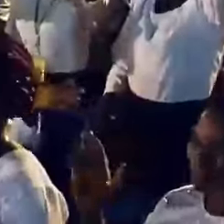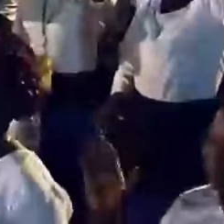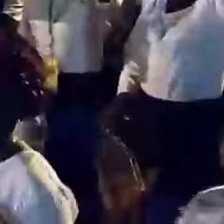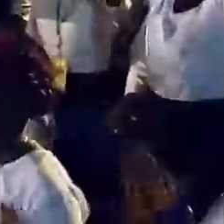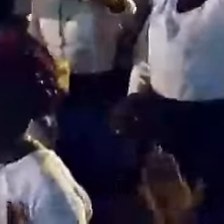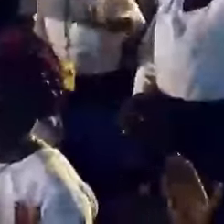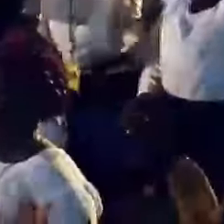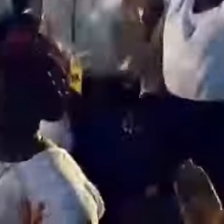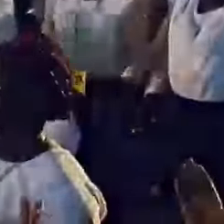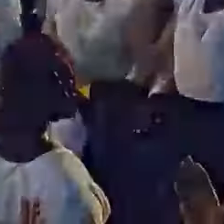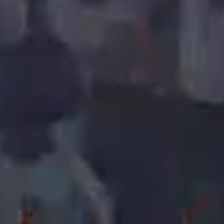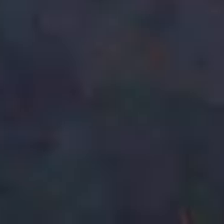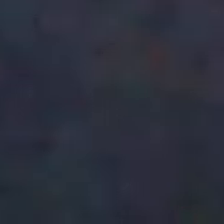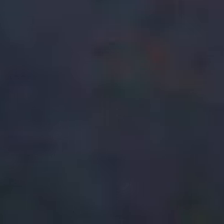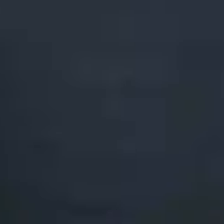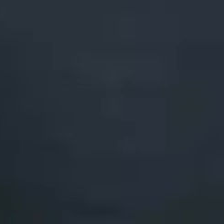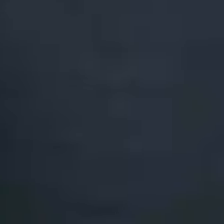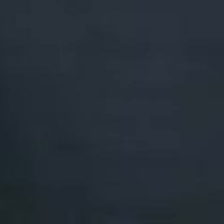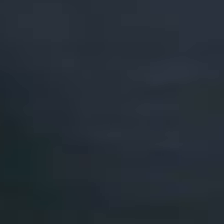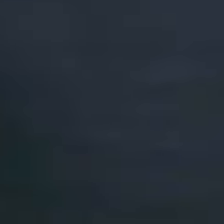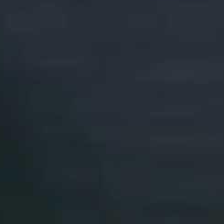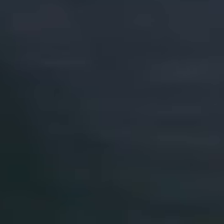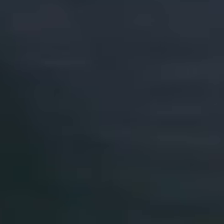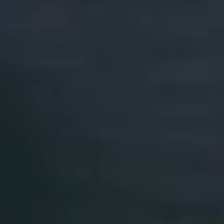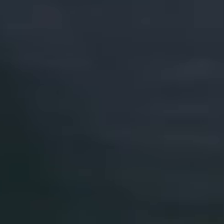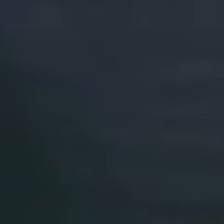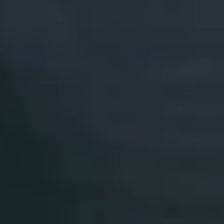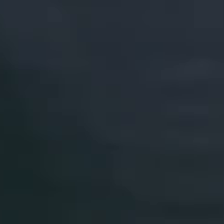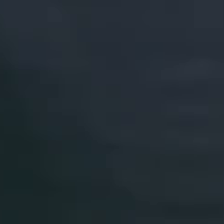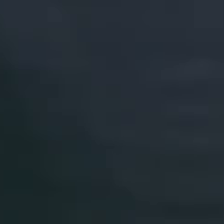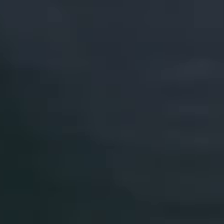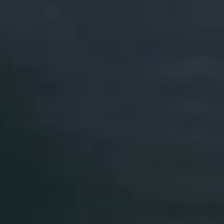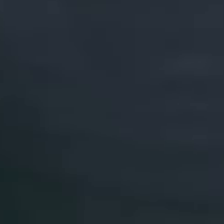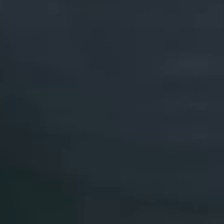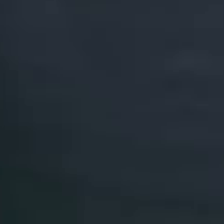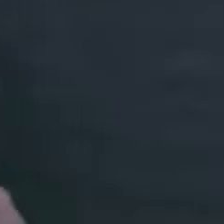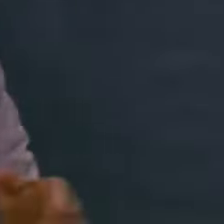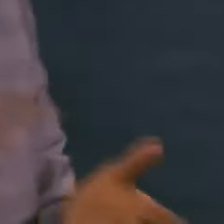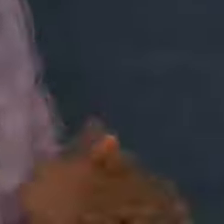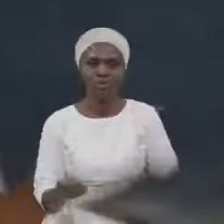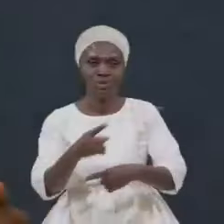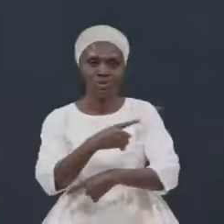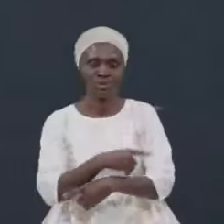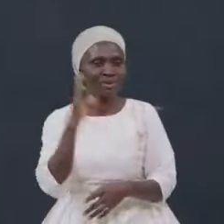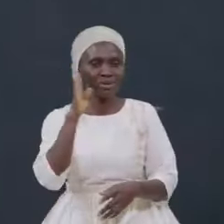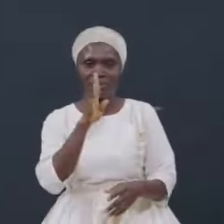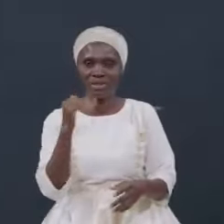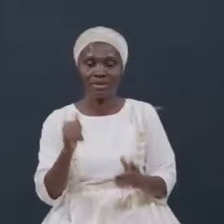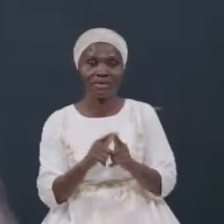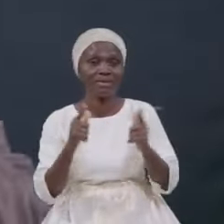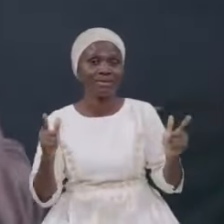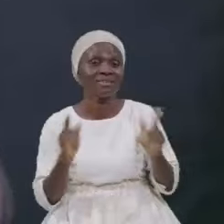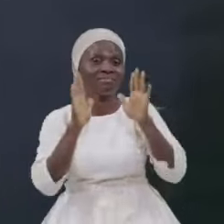Today is going to be a great day in your life. And the Lord will bless